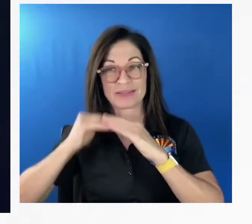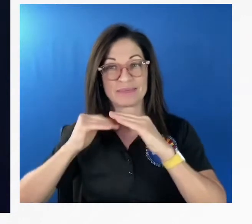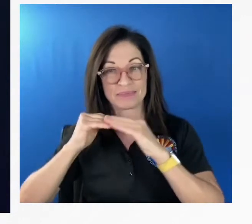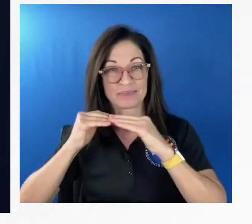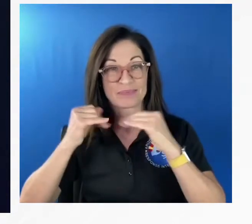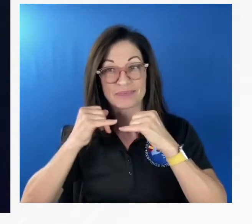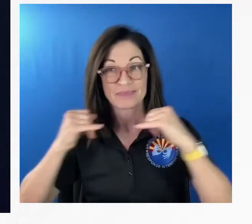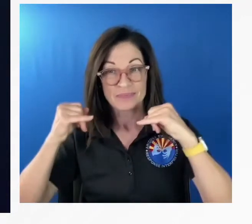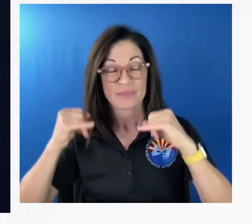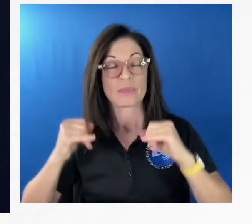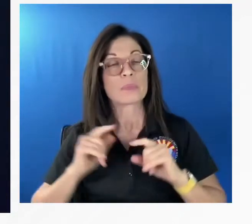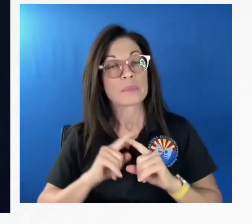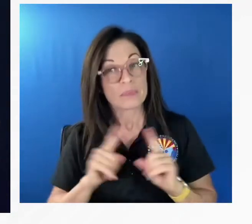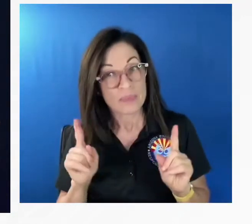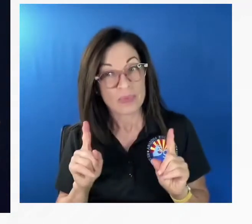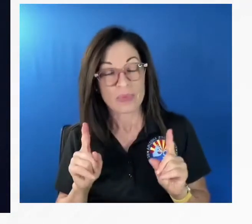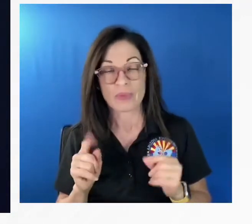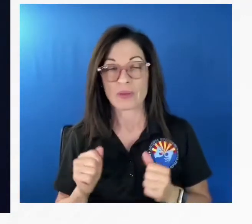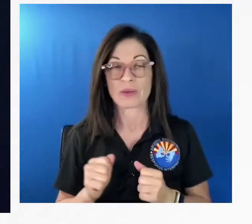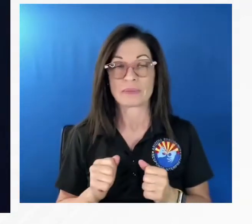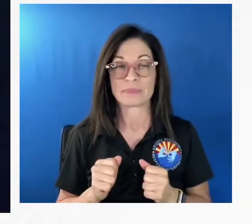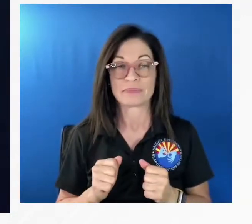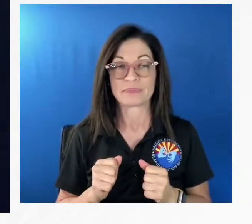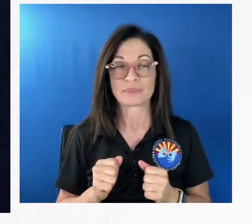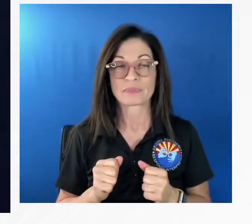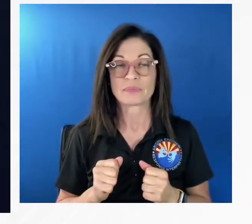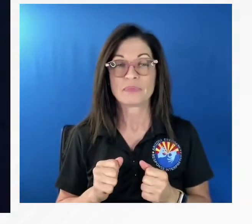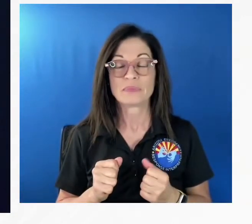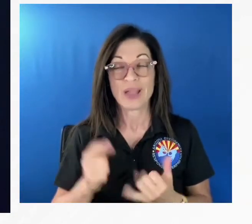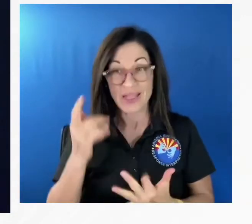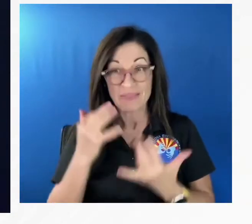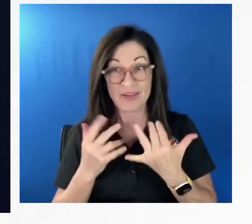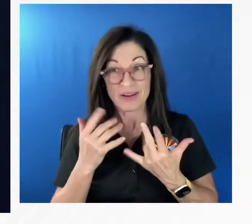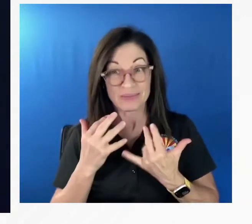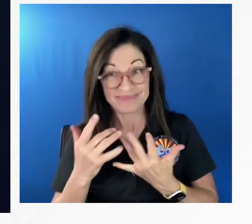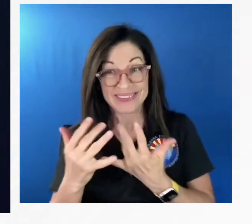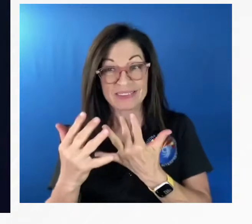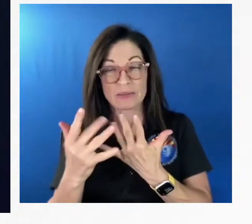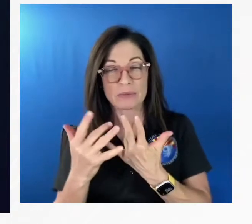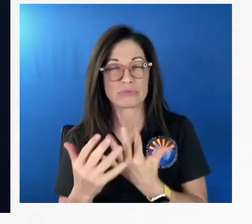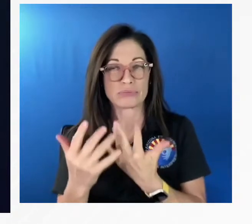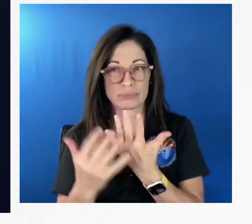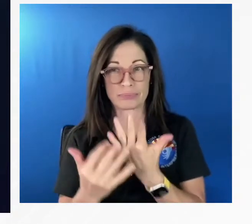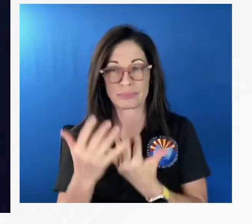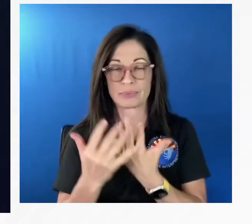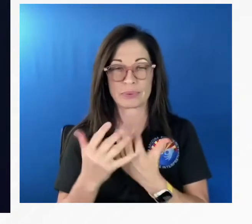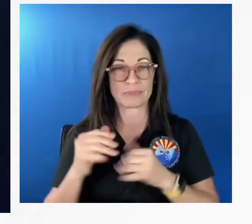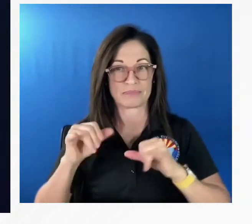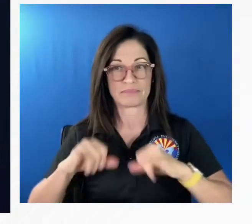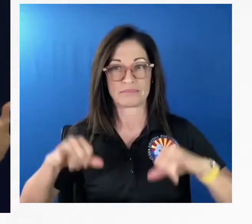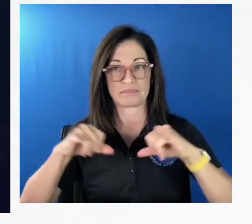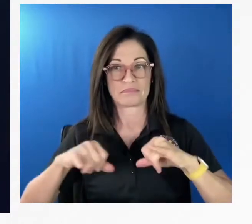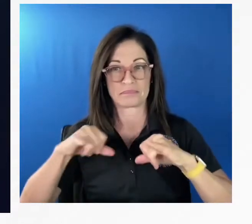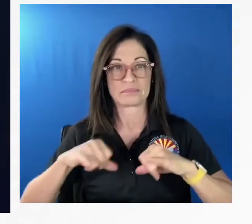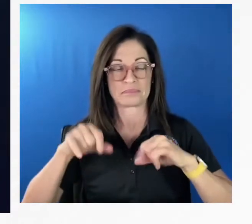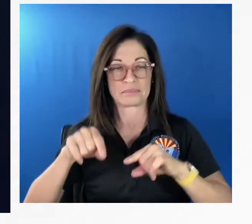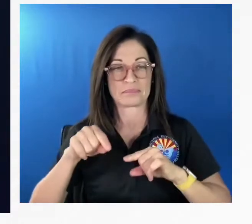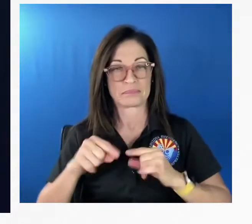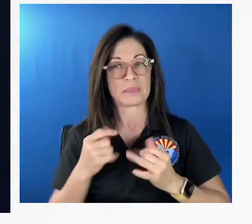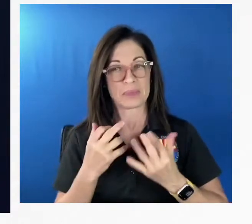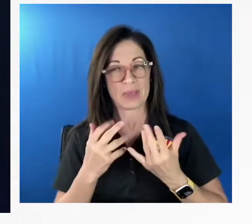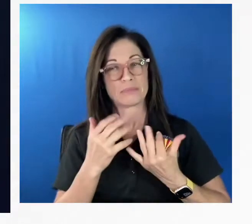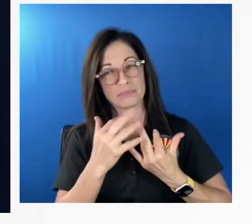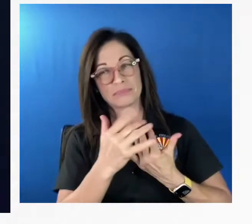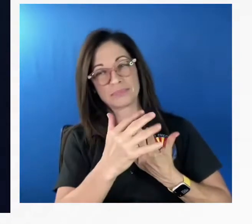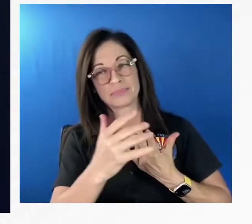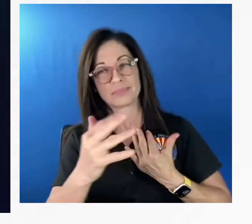the fire has really halted in that area. It has really burned itself along the